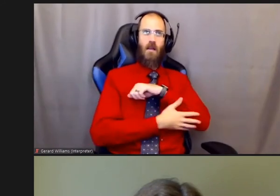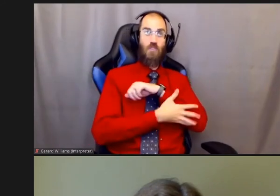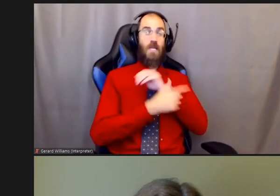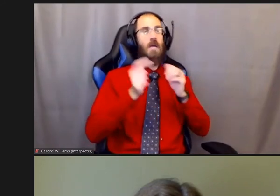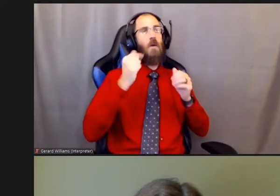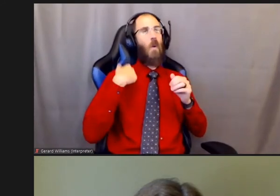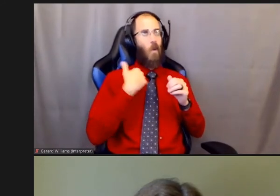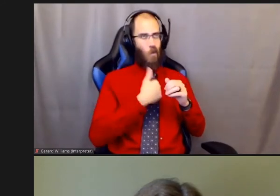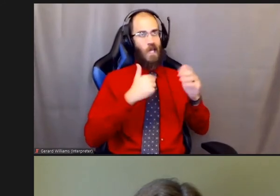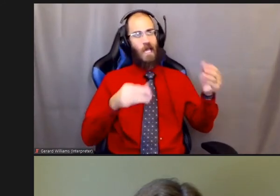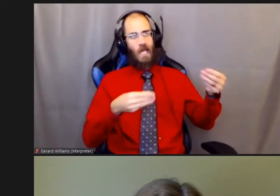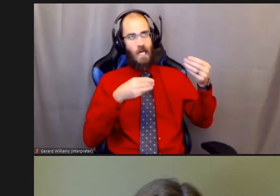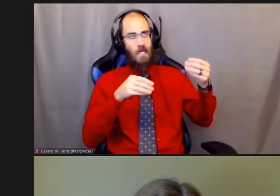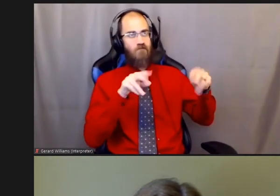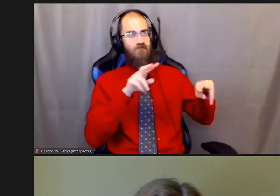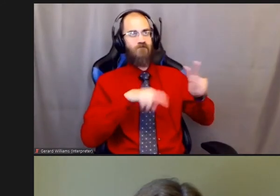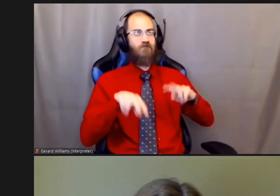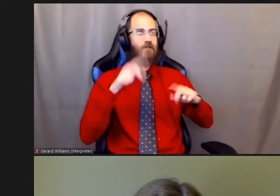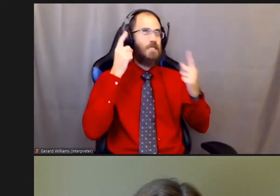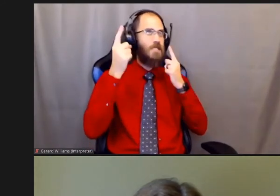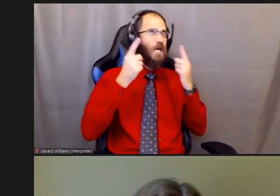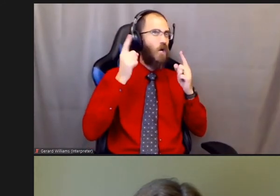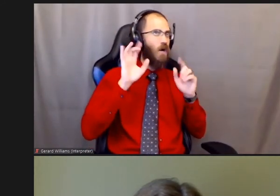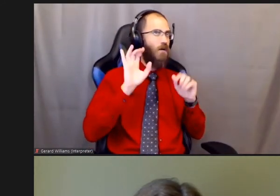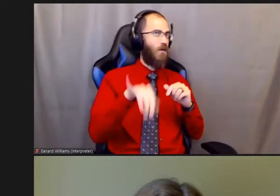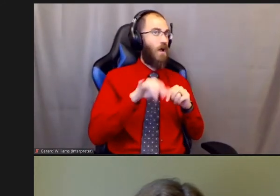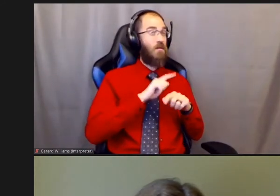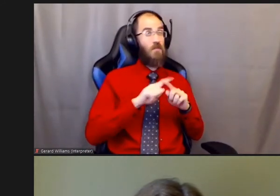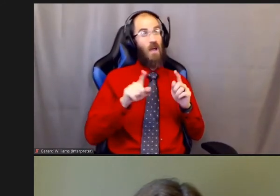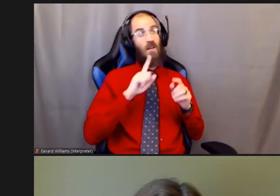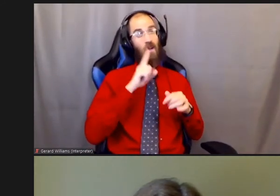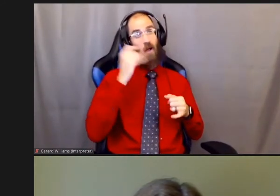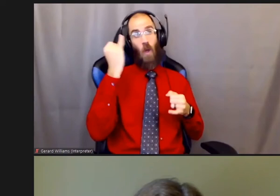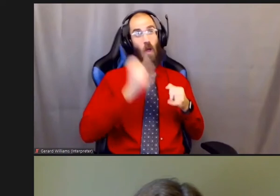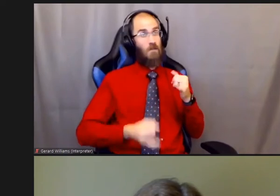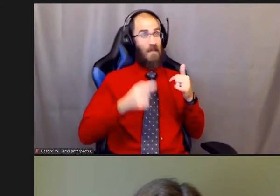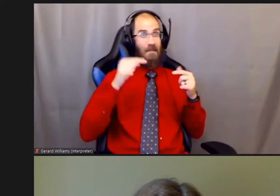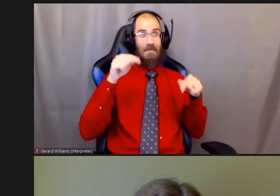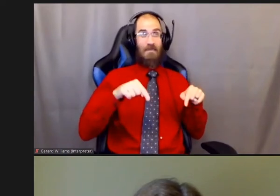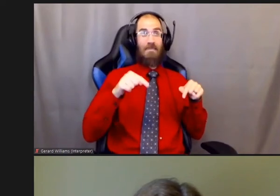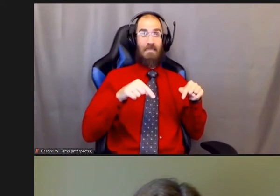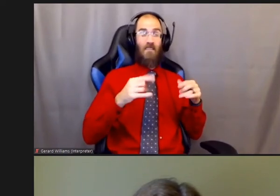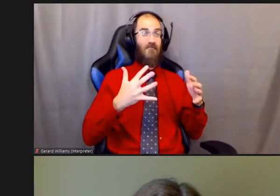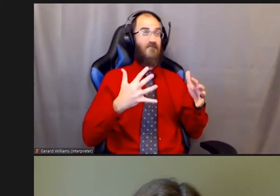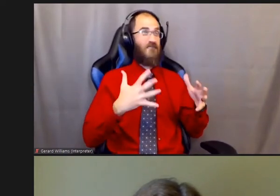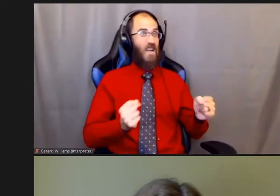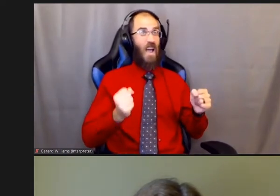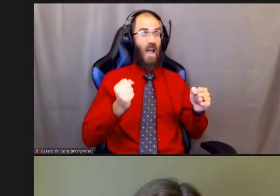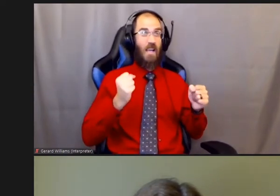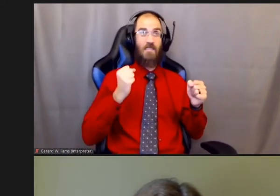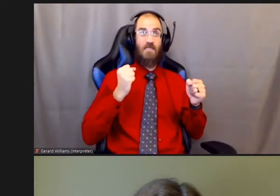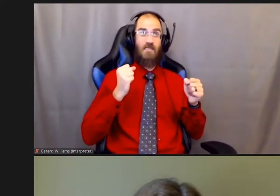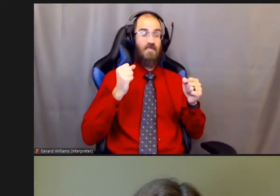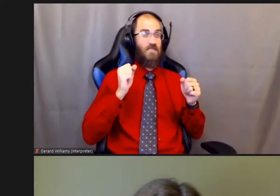account. These are ultimately, it's a very rapidly changing environment.